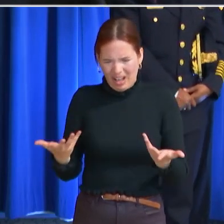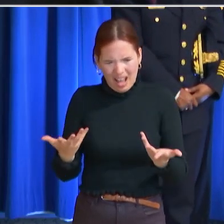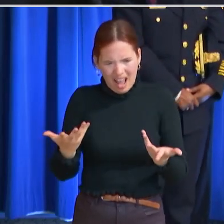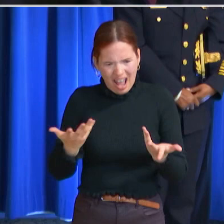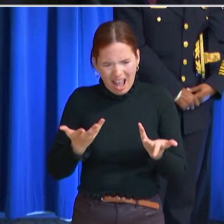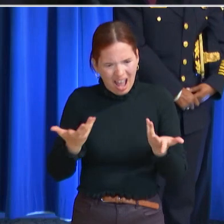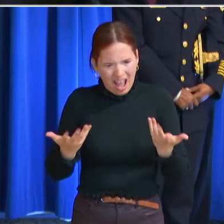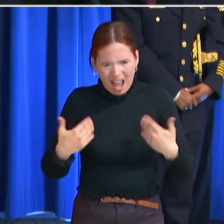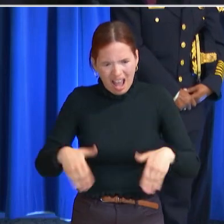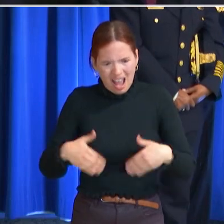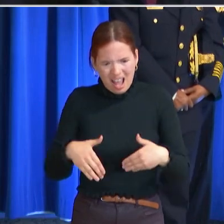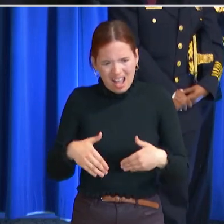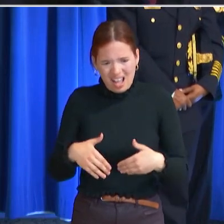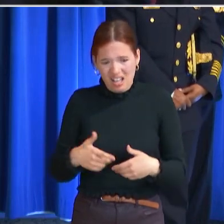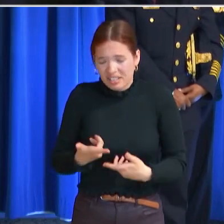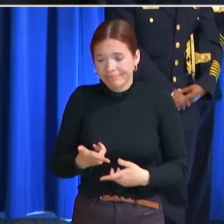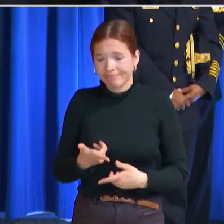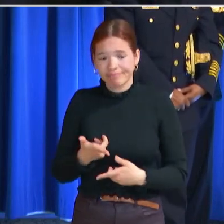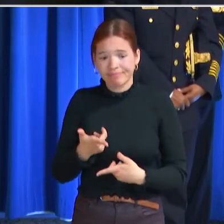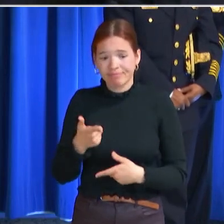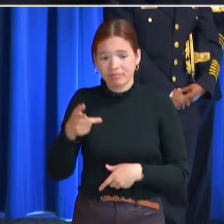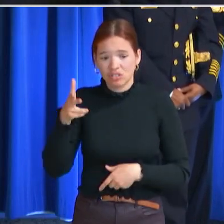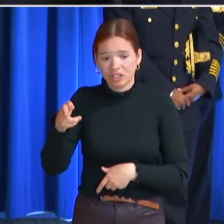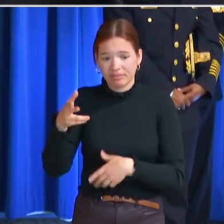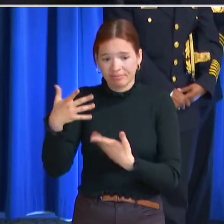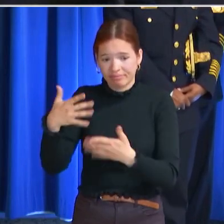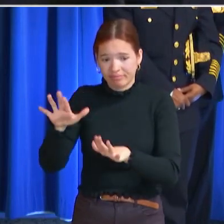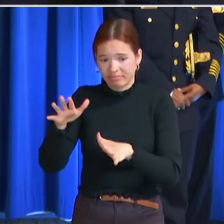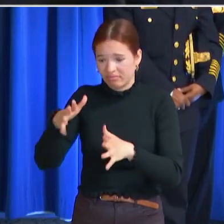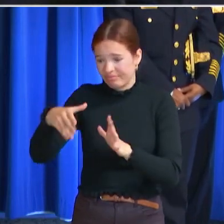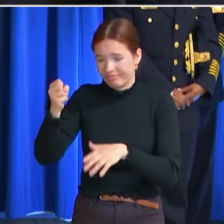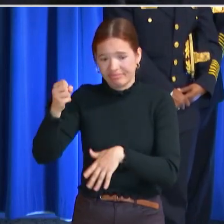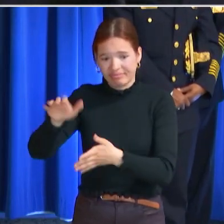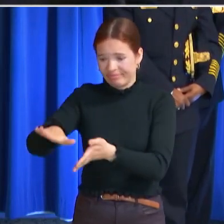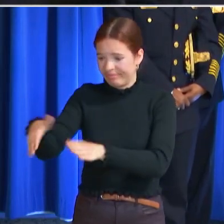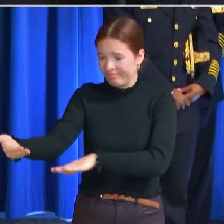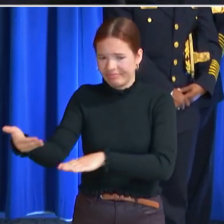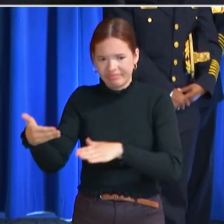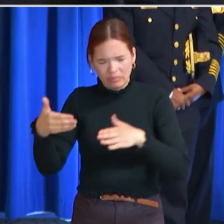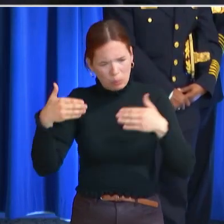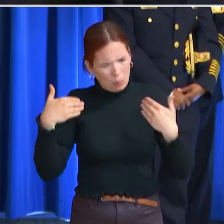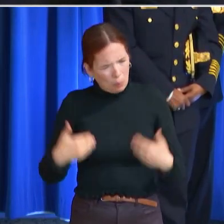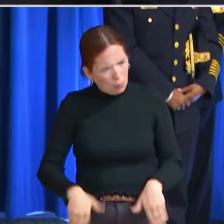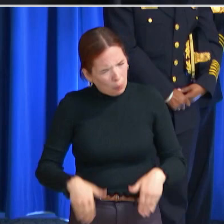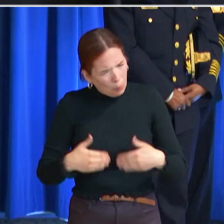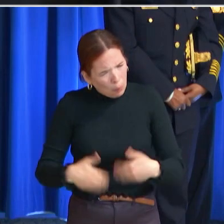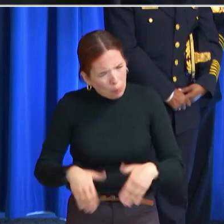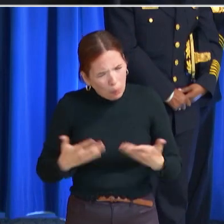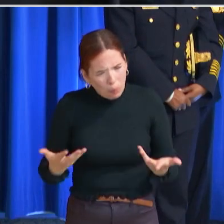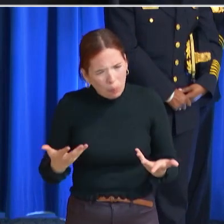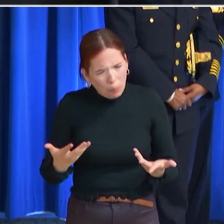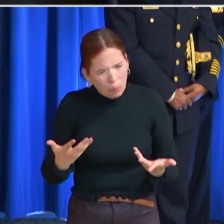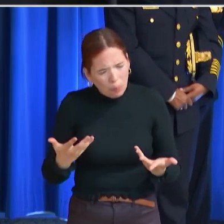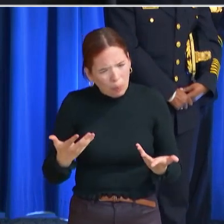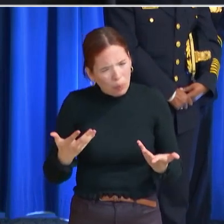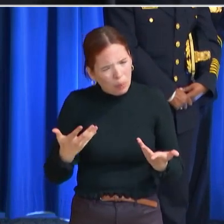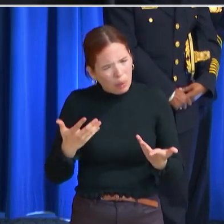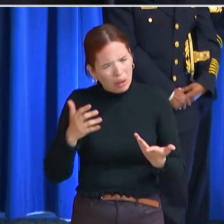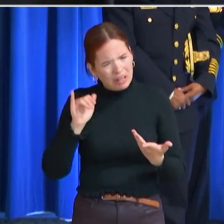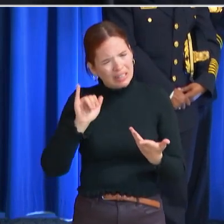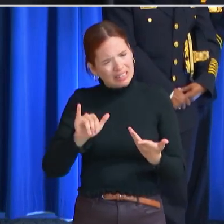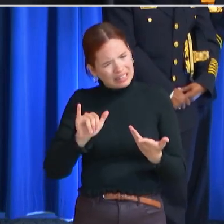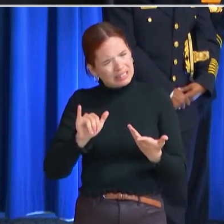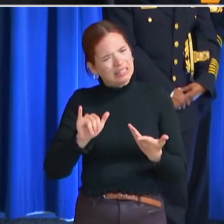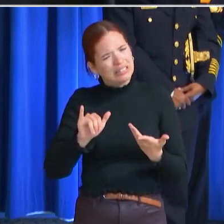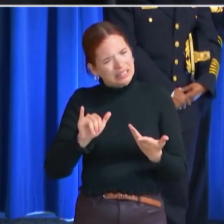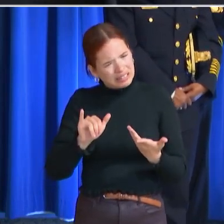life of someone else without thinking twice about it. So the reason that there's an average 2 to 5 year tenure